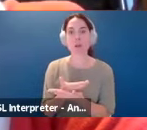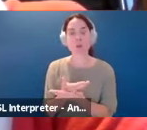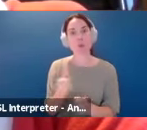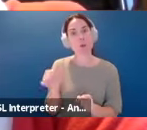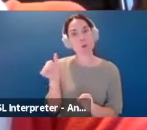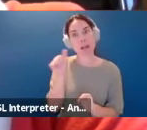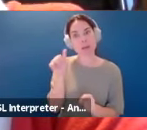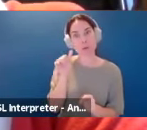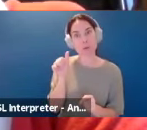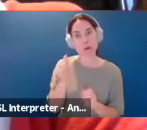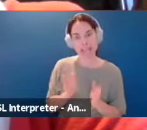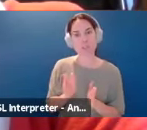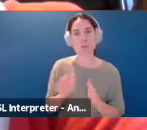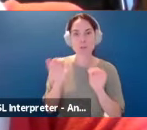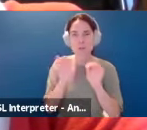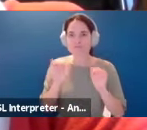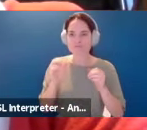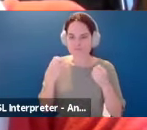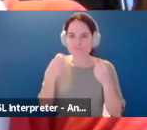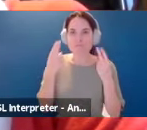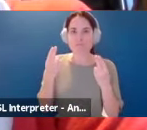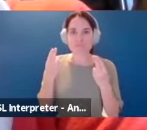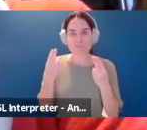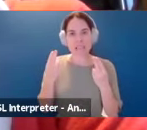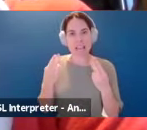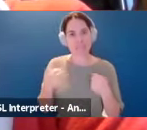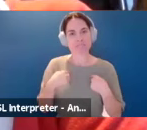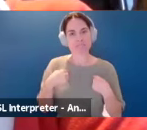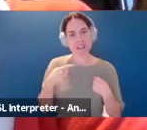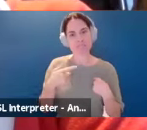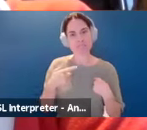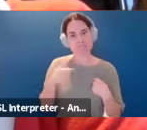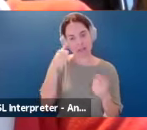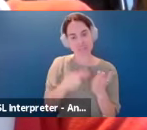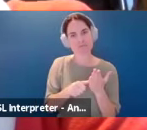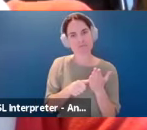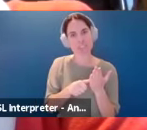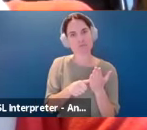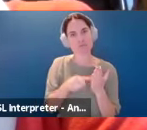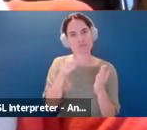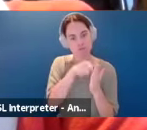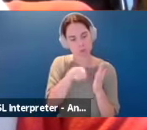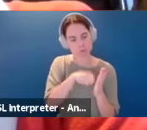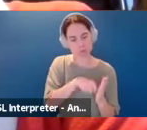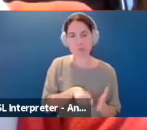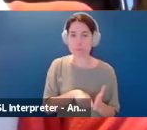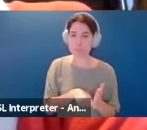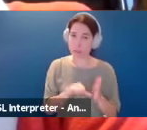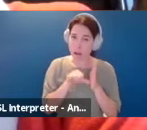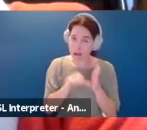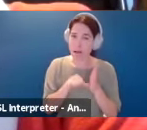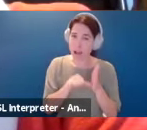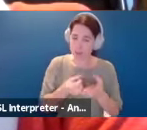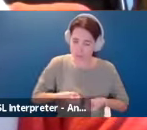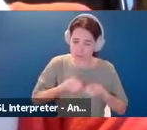for different reasons so it was quite a hard letter to write um but i i wanted to make the point that i